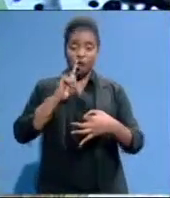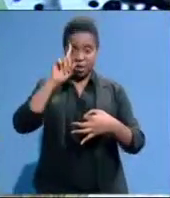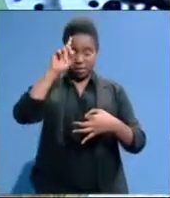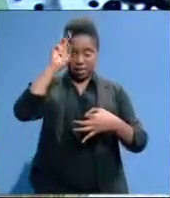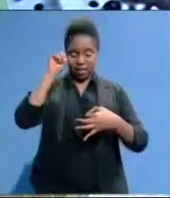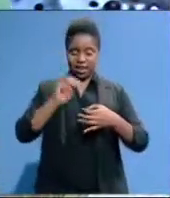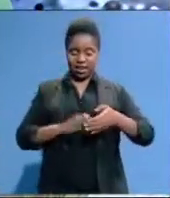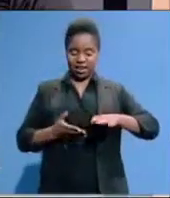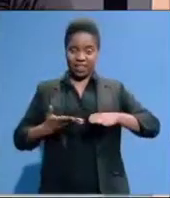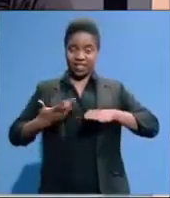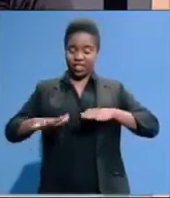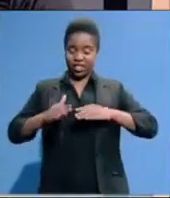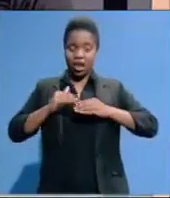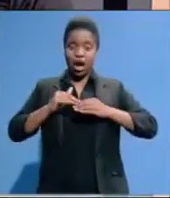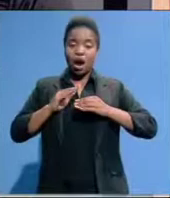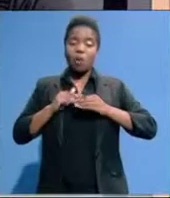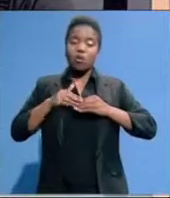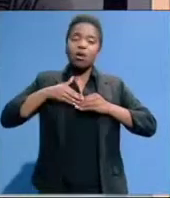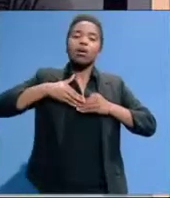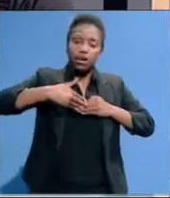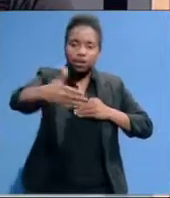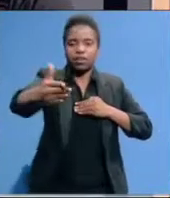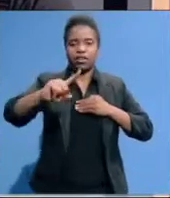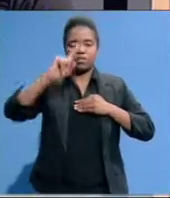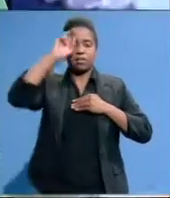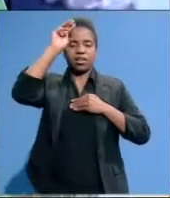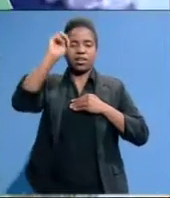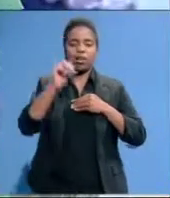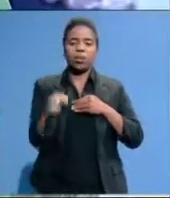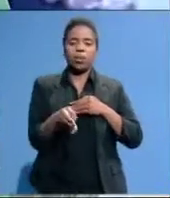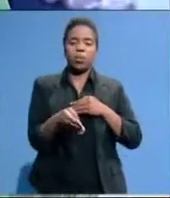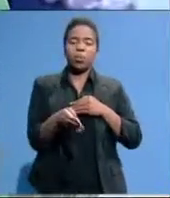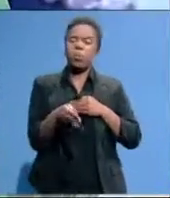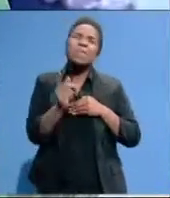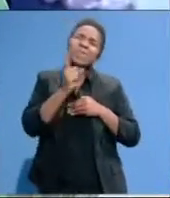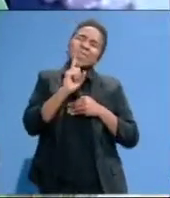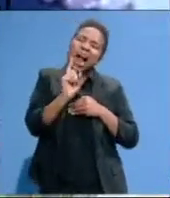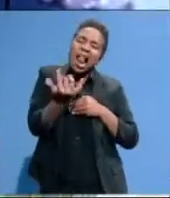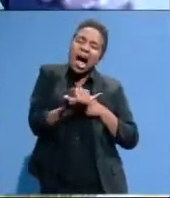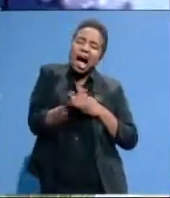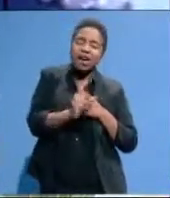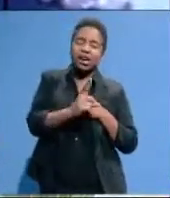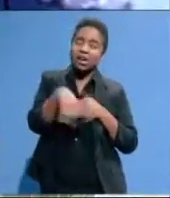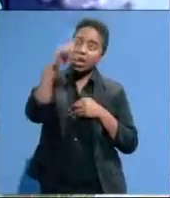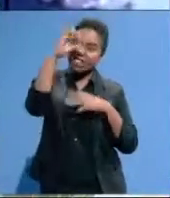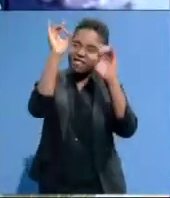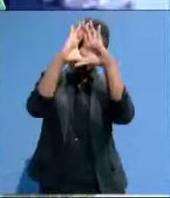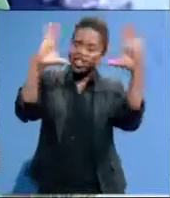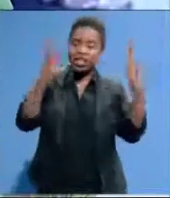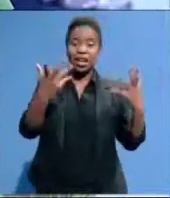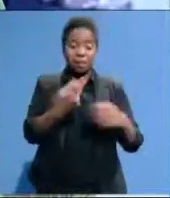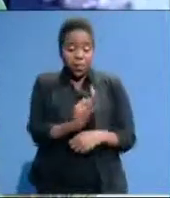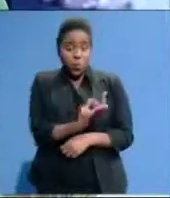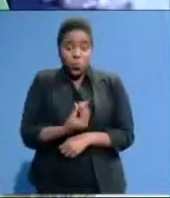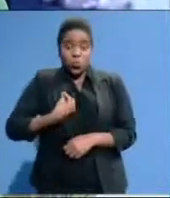that we'd get to that day where we talk about a post-Mandela South Africa. But what does it look like and what does it entail? I think young people like Pepsi and I,